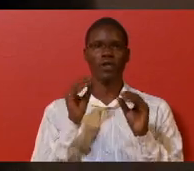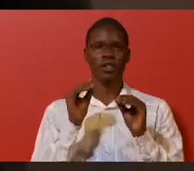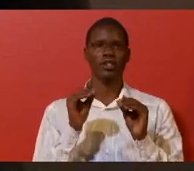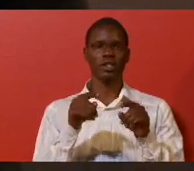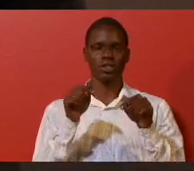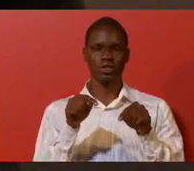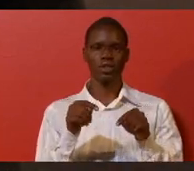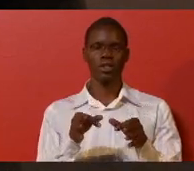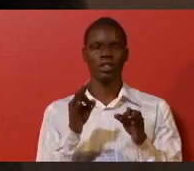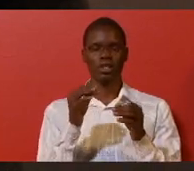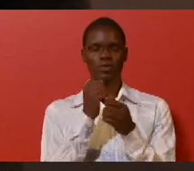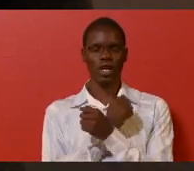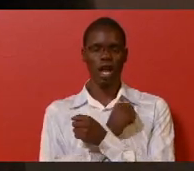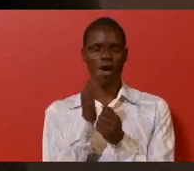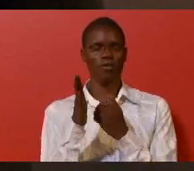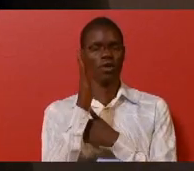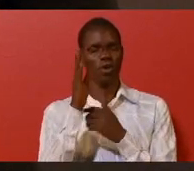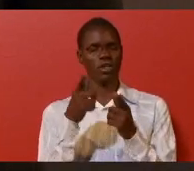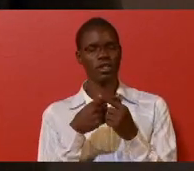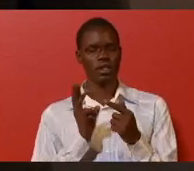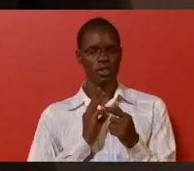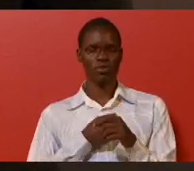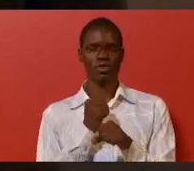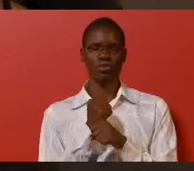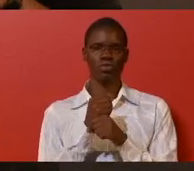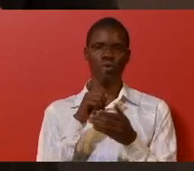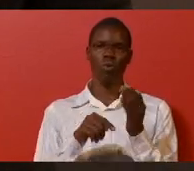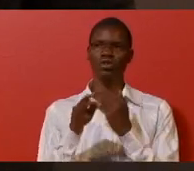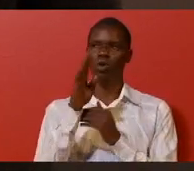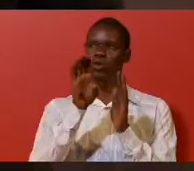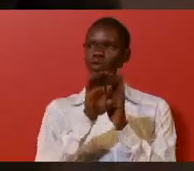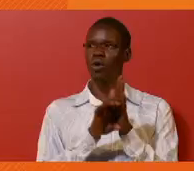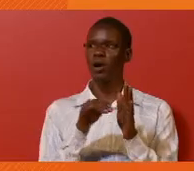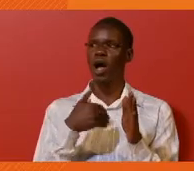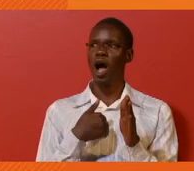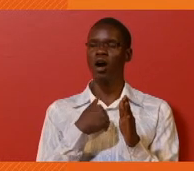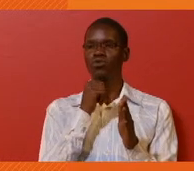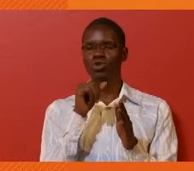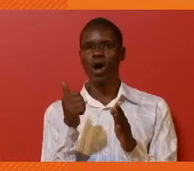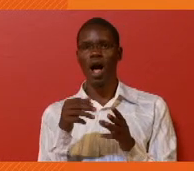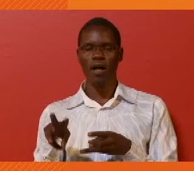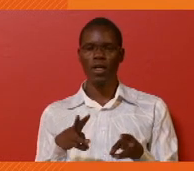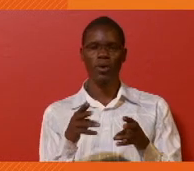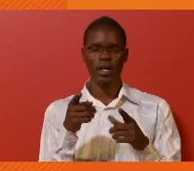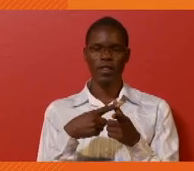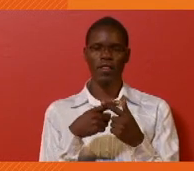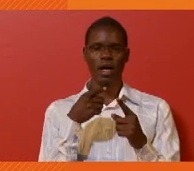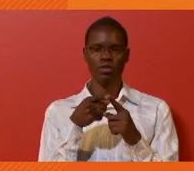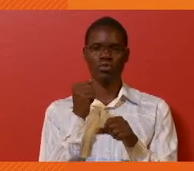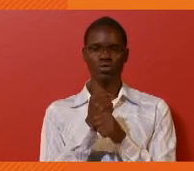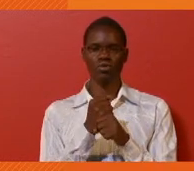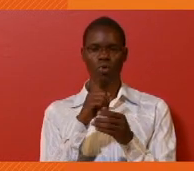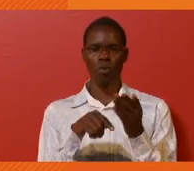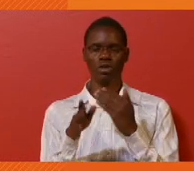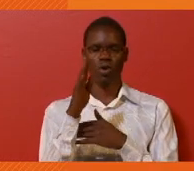If we love God, we must do whatever he commands. There is no better way than to do what God commands. God